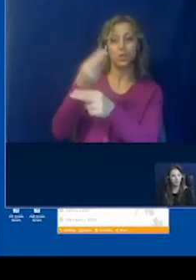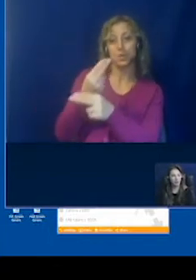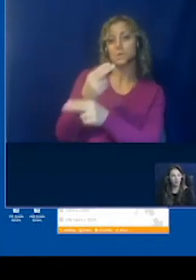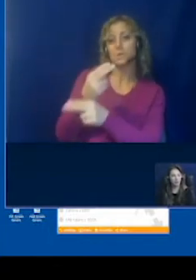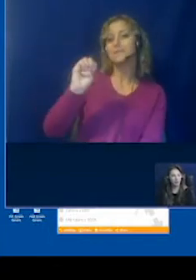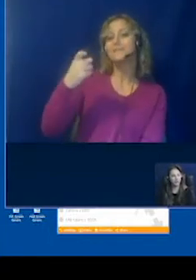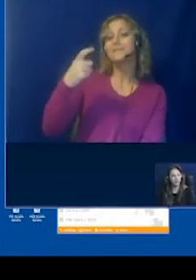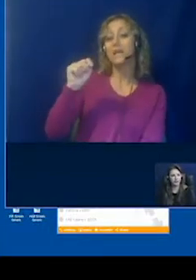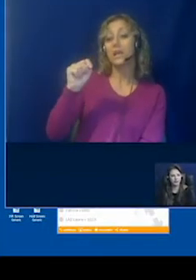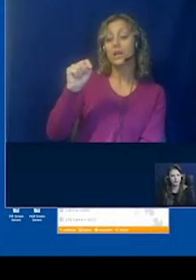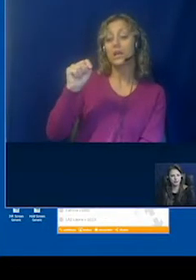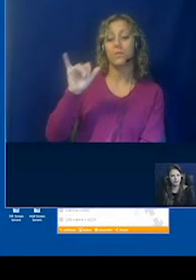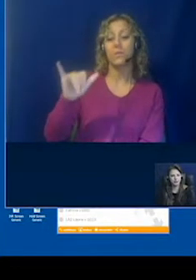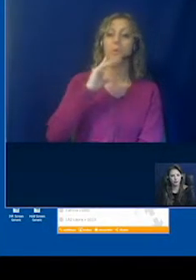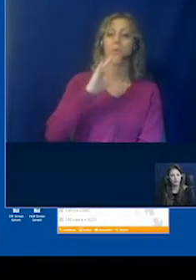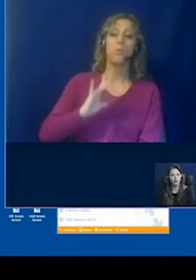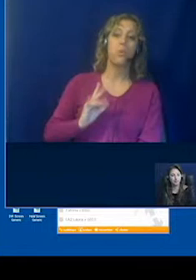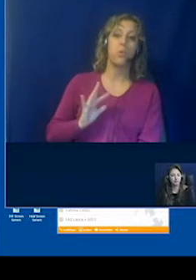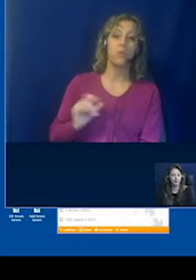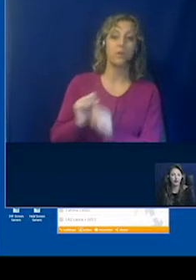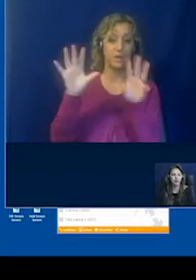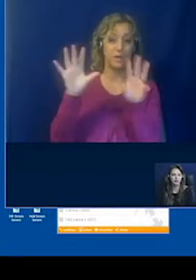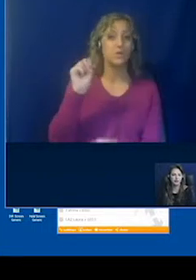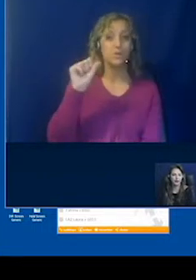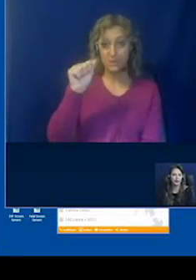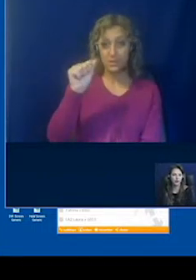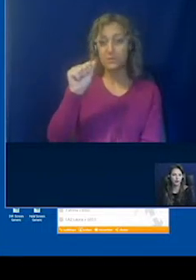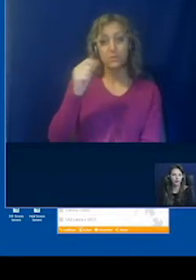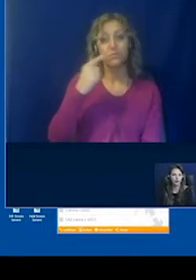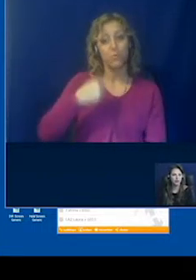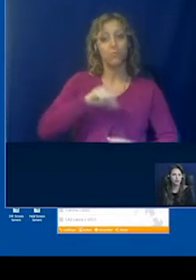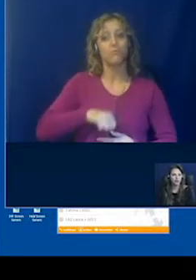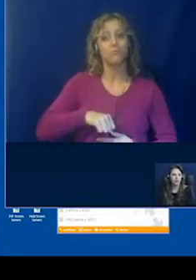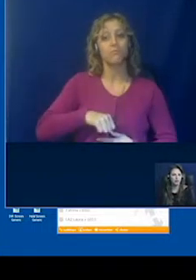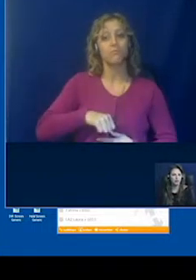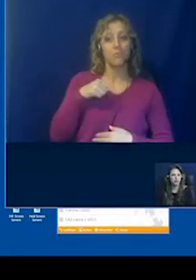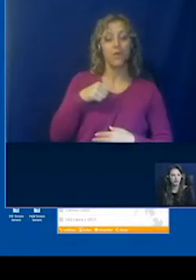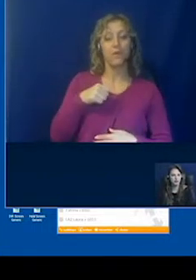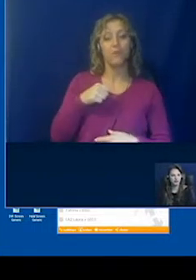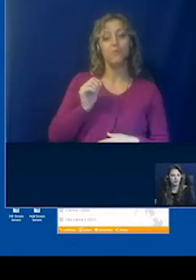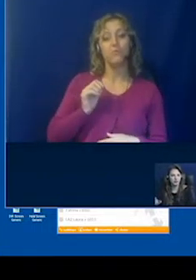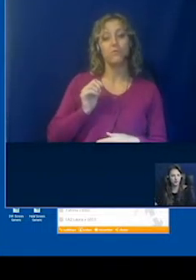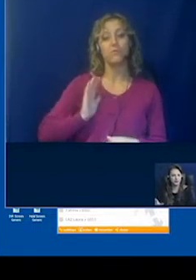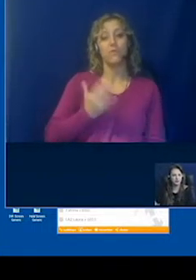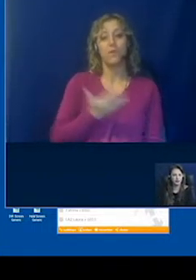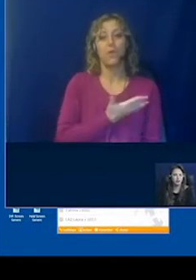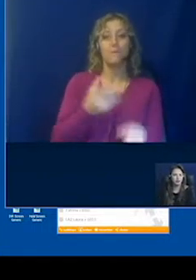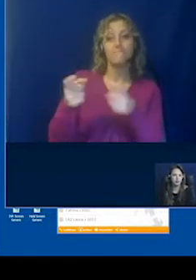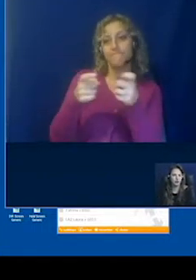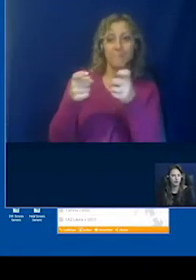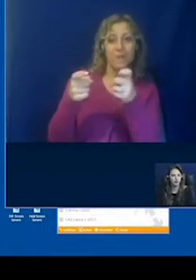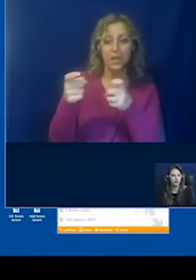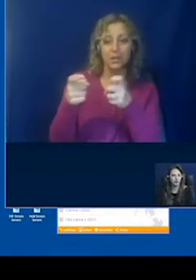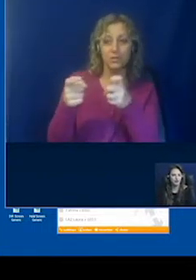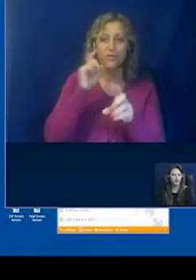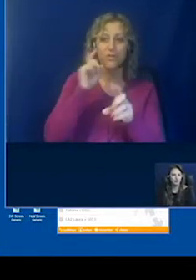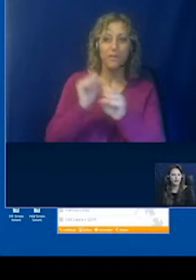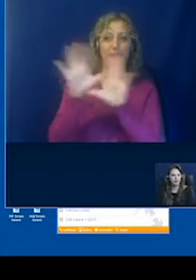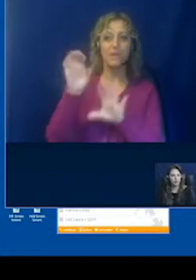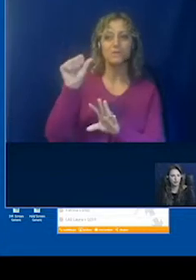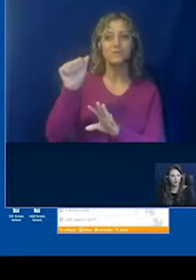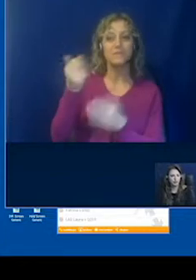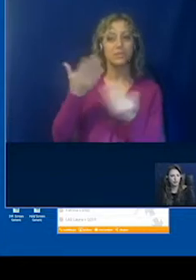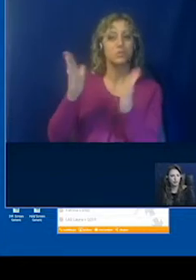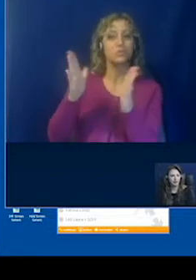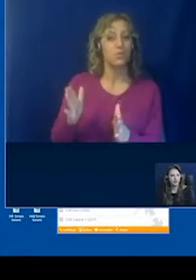beauty of ClearC, and we're real proud of our management of the ClearC servers. We have